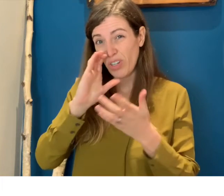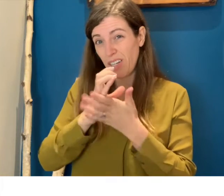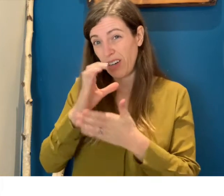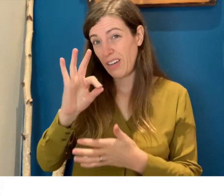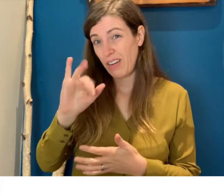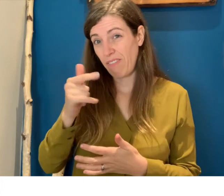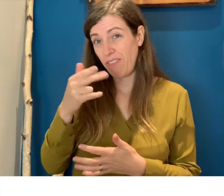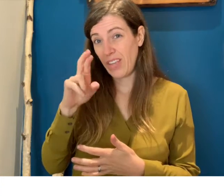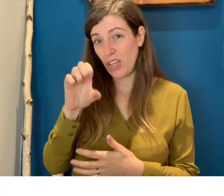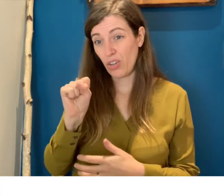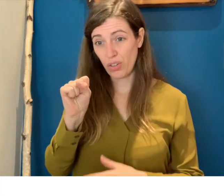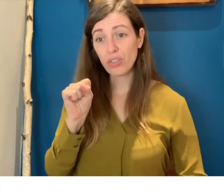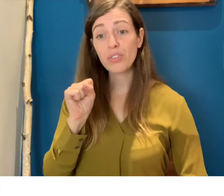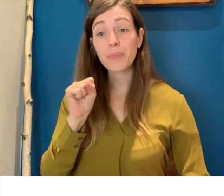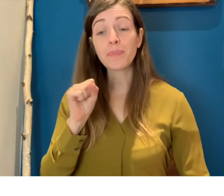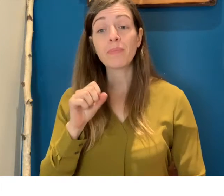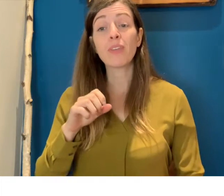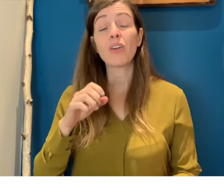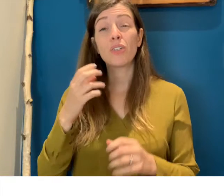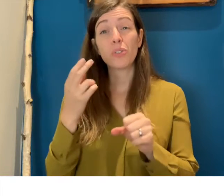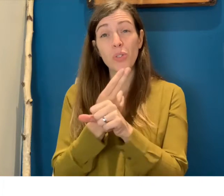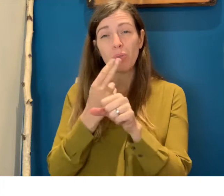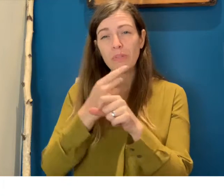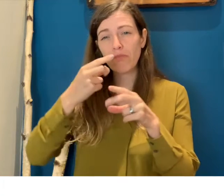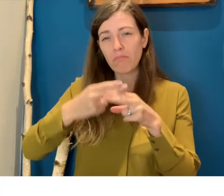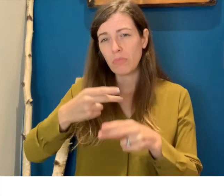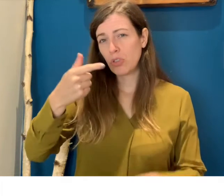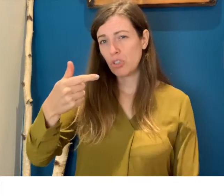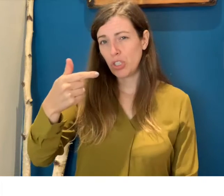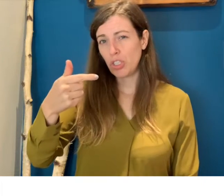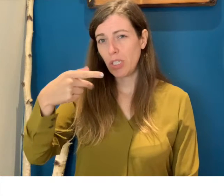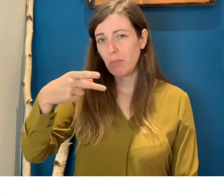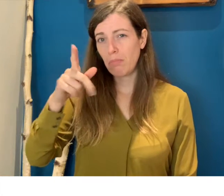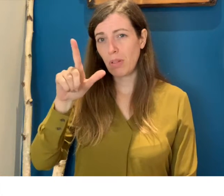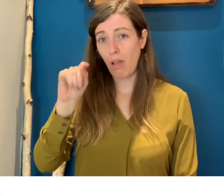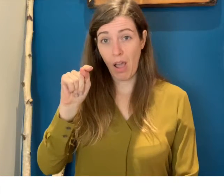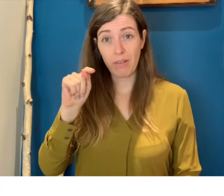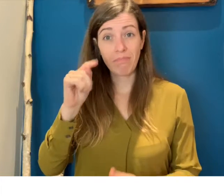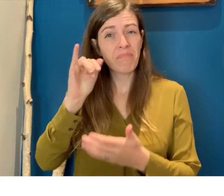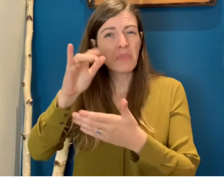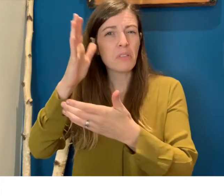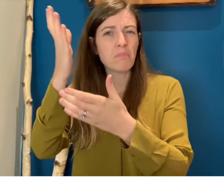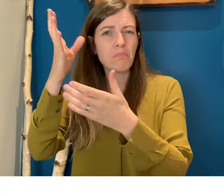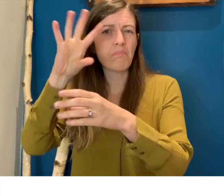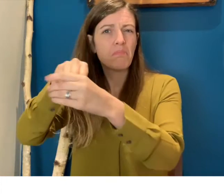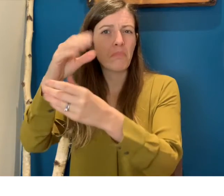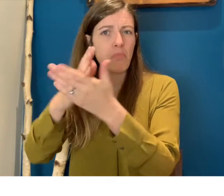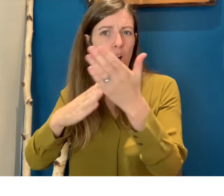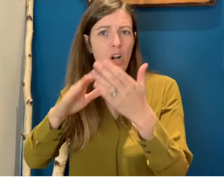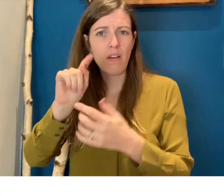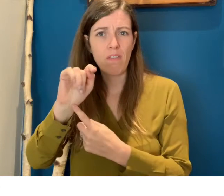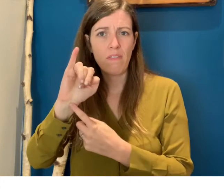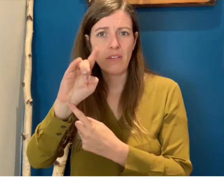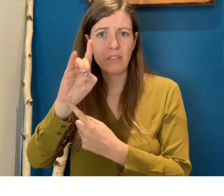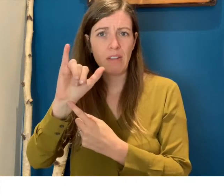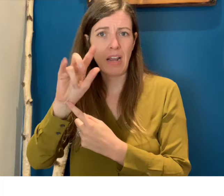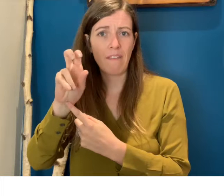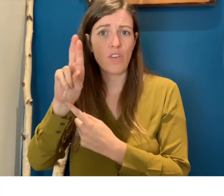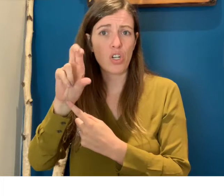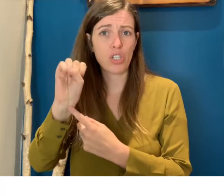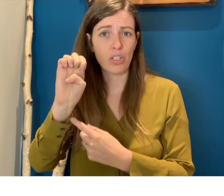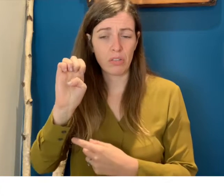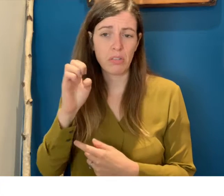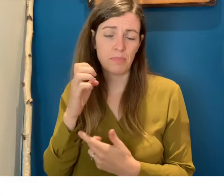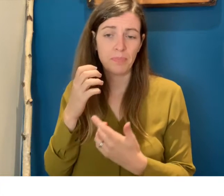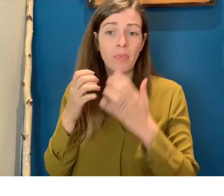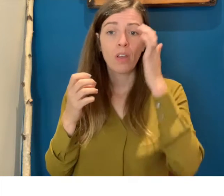For the rest of this tutorial, I'm going to talk to you a little bit about how to create figures. And we do that in Tidyverse using ggplot.